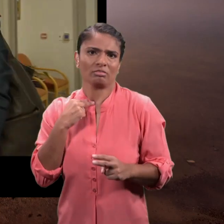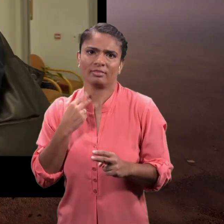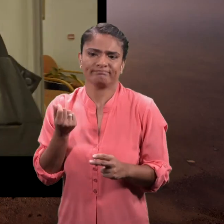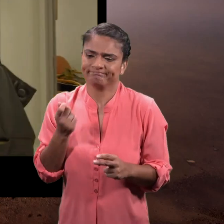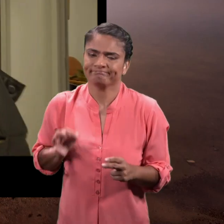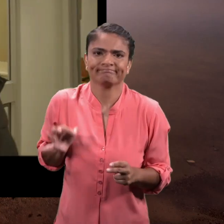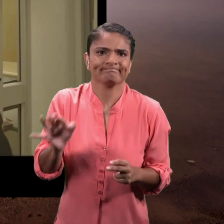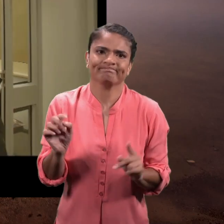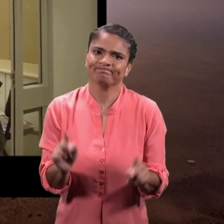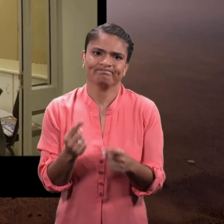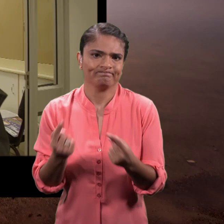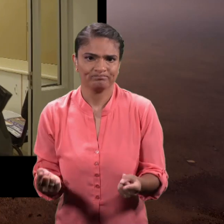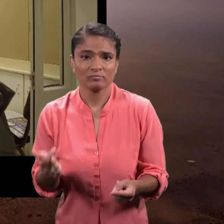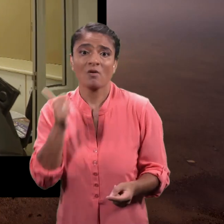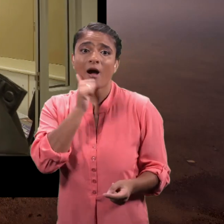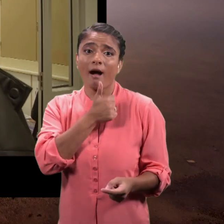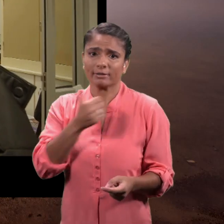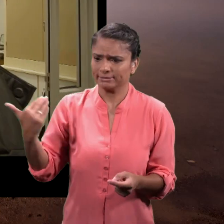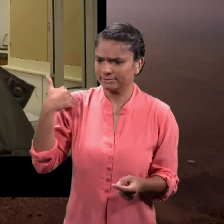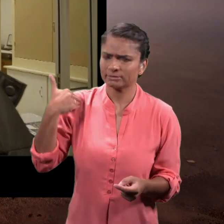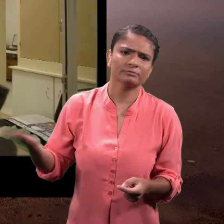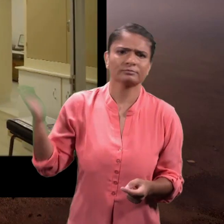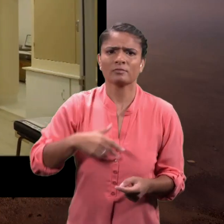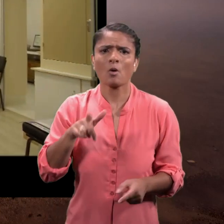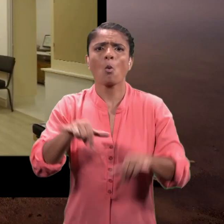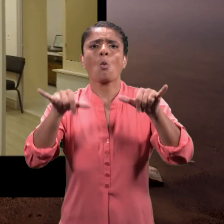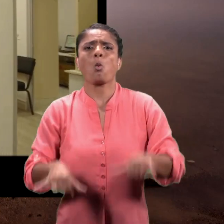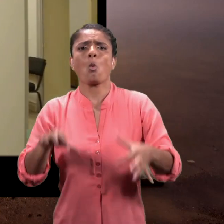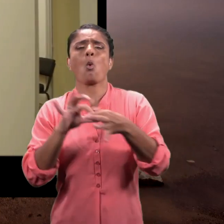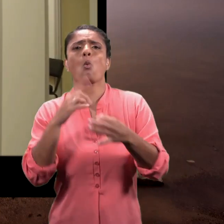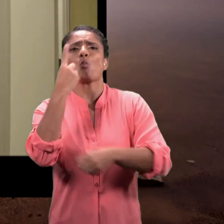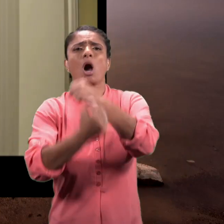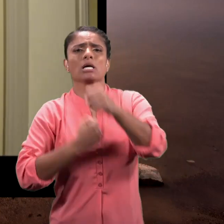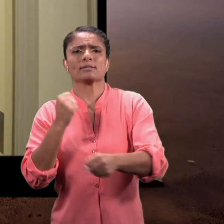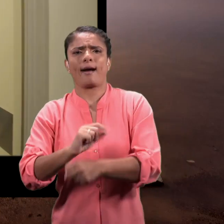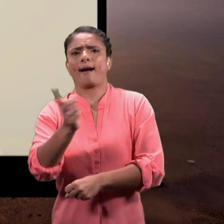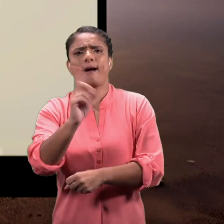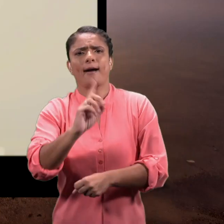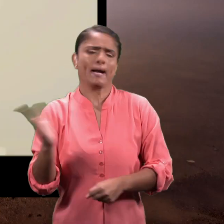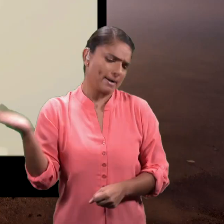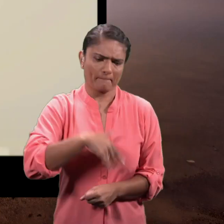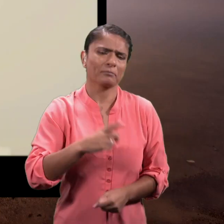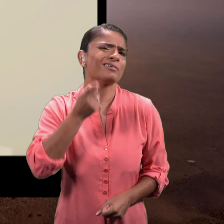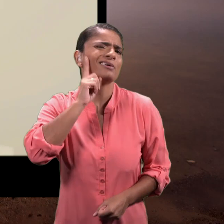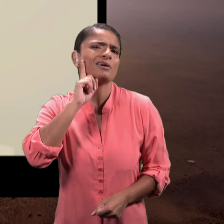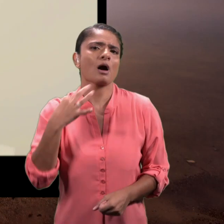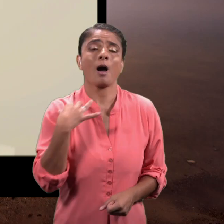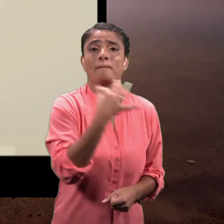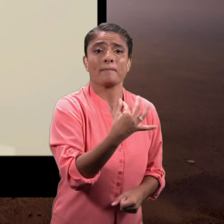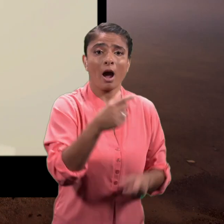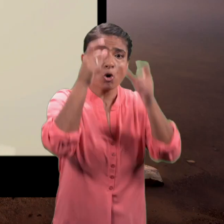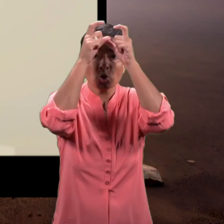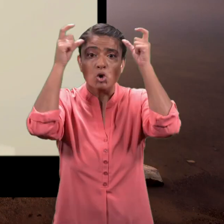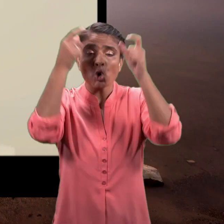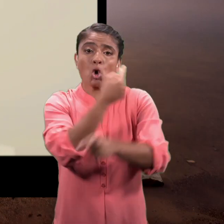to university. My aunt then thought that, no, instead of wasting a year at home, let's go and apply for